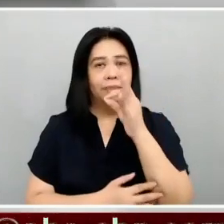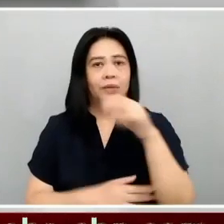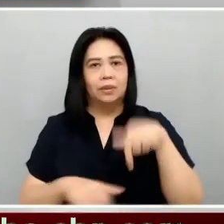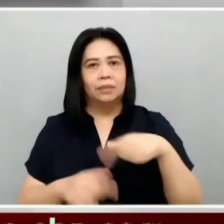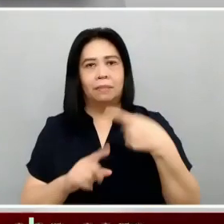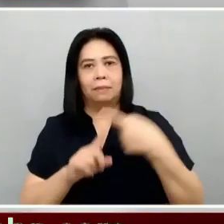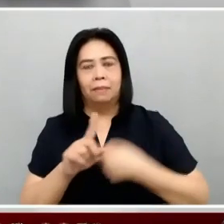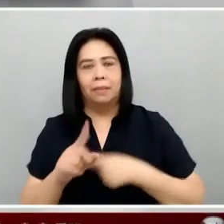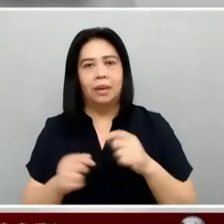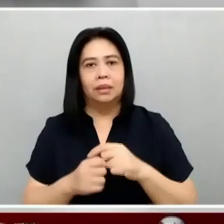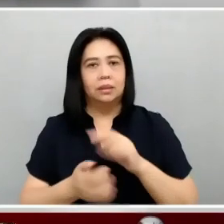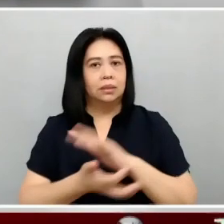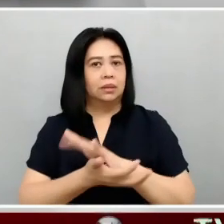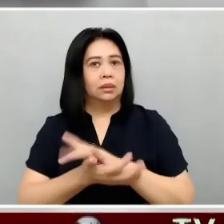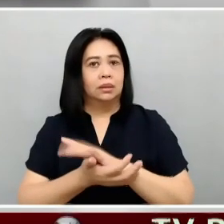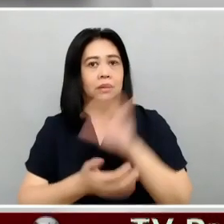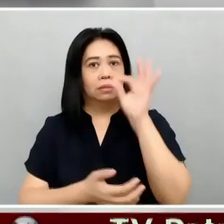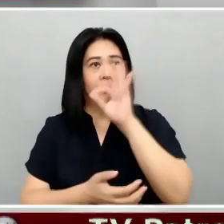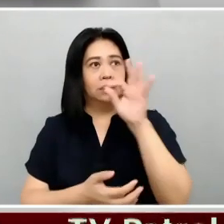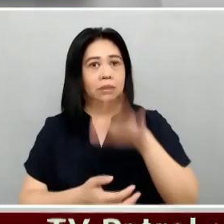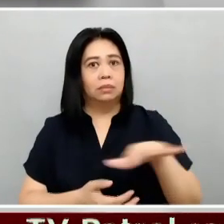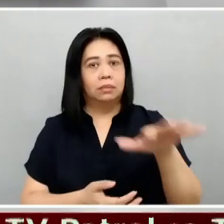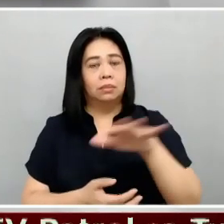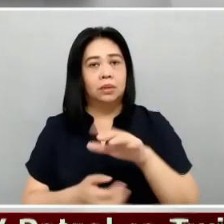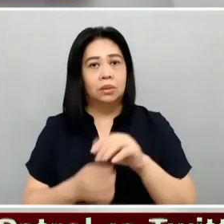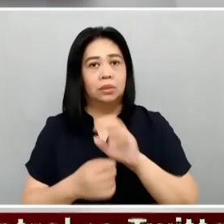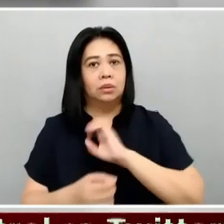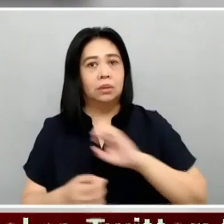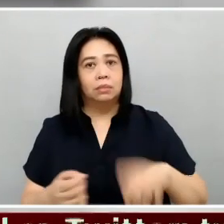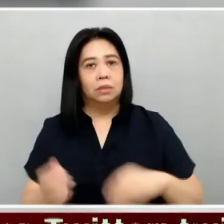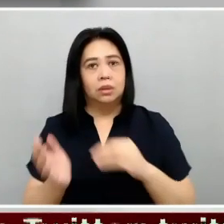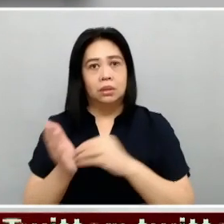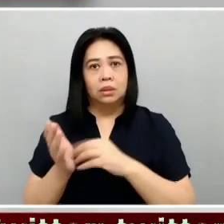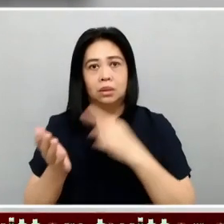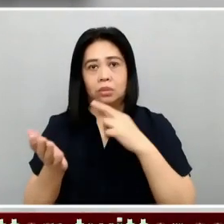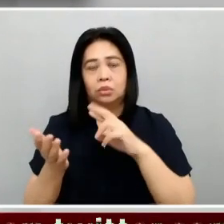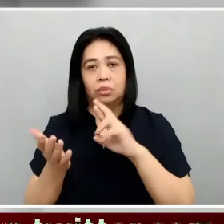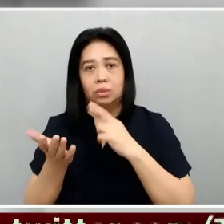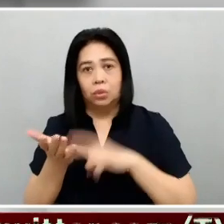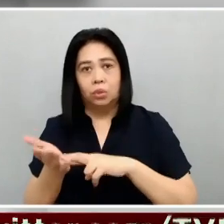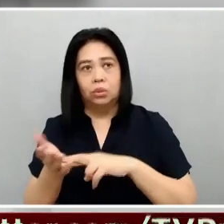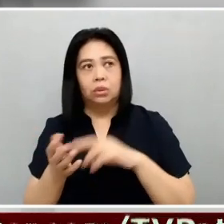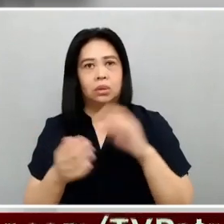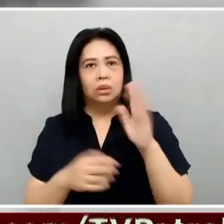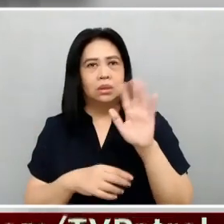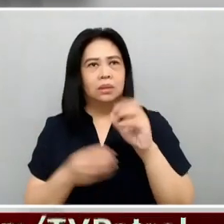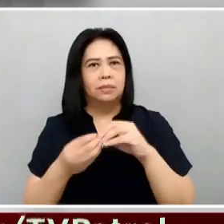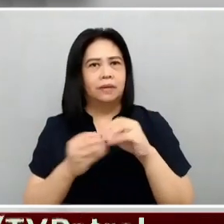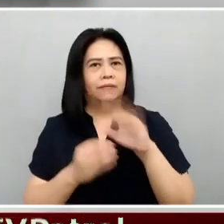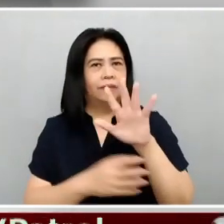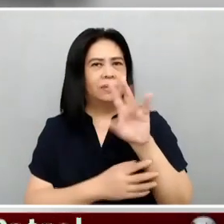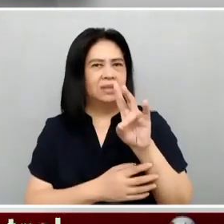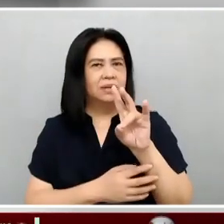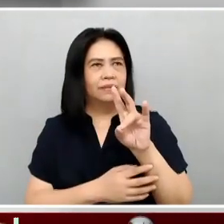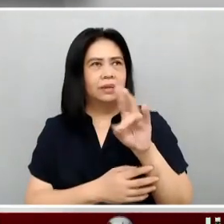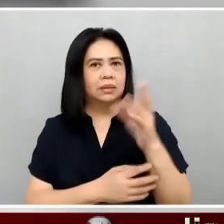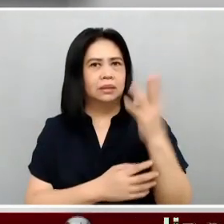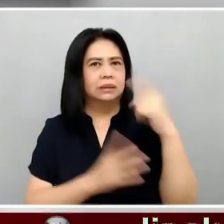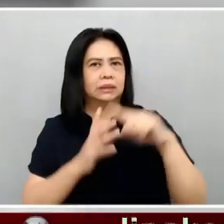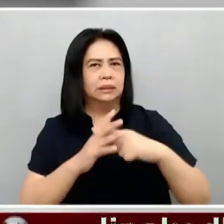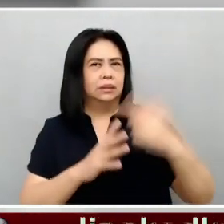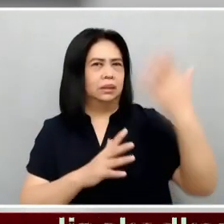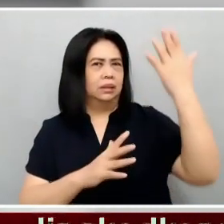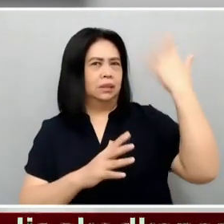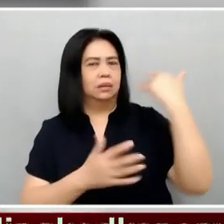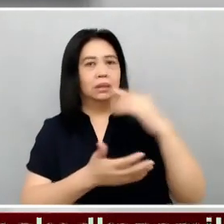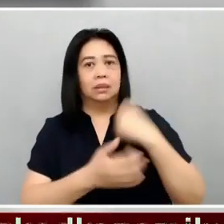COVID cases of Filipinos that the embassy has recorded number 57 so far since the start of the pandemic.